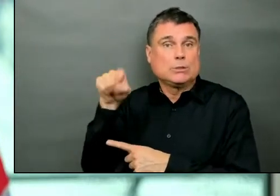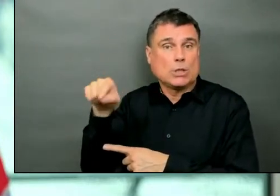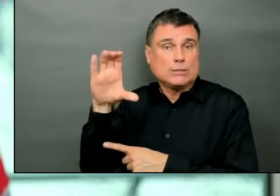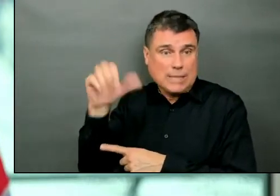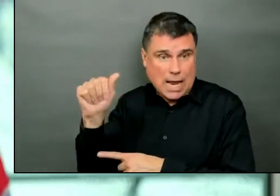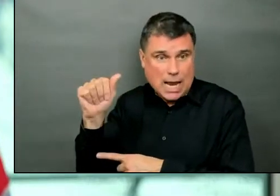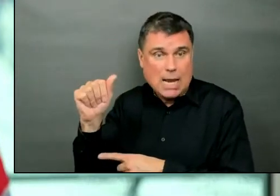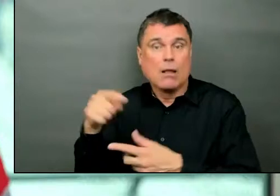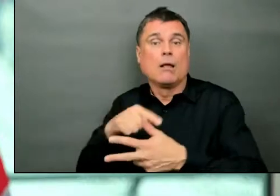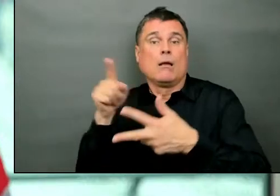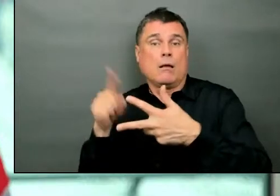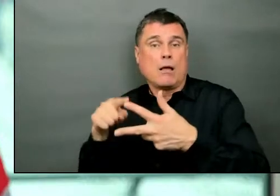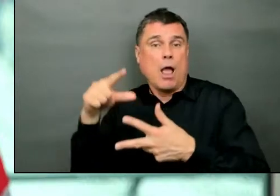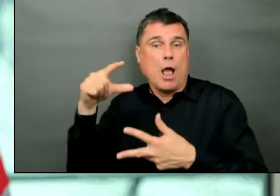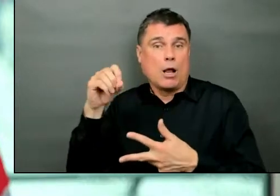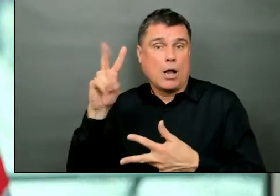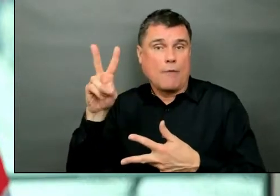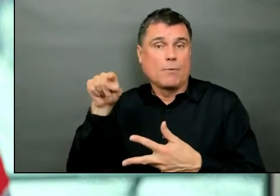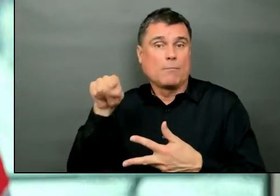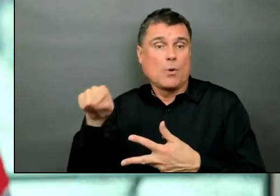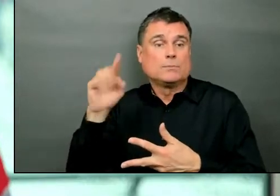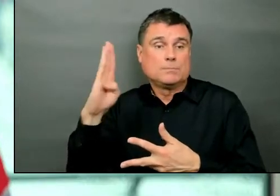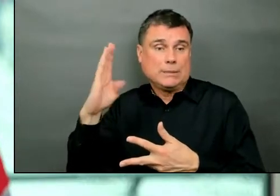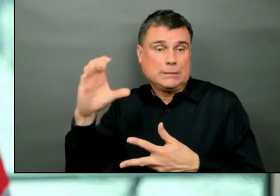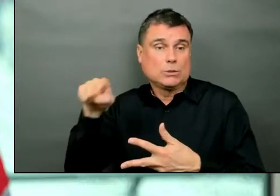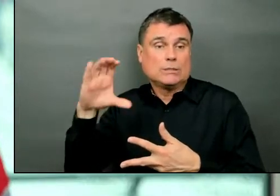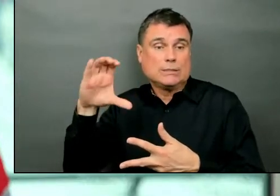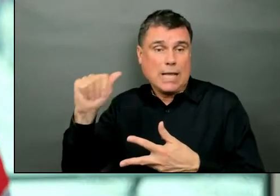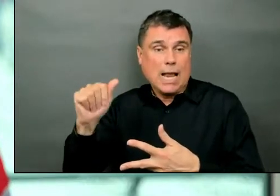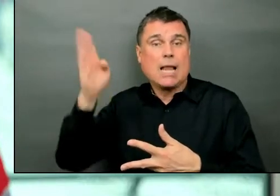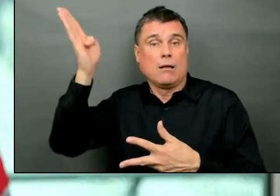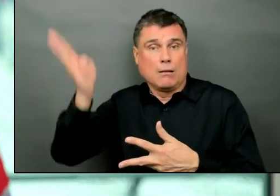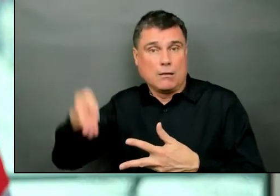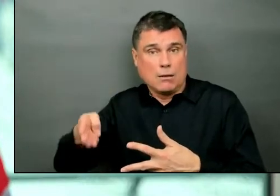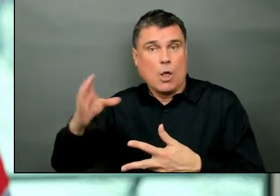news.gov.bc.ca. For updated province-wide restrictions, visit